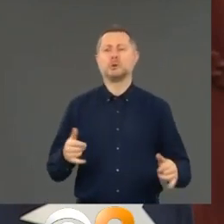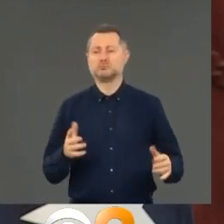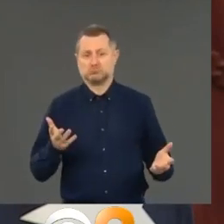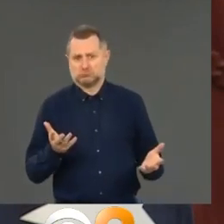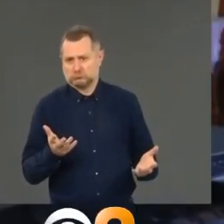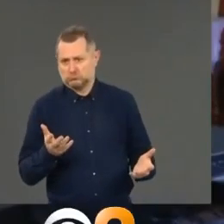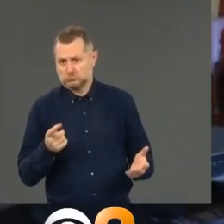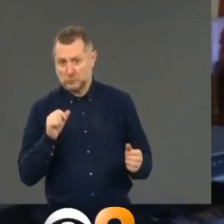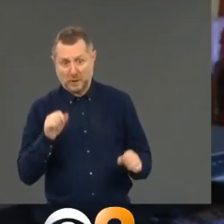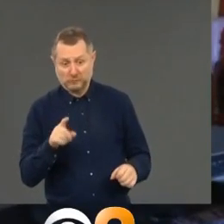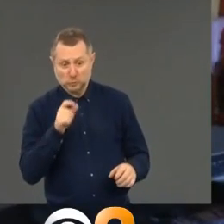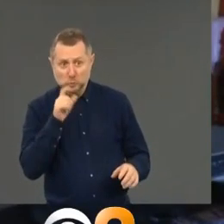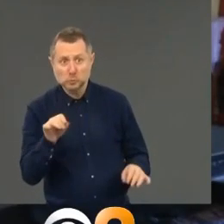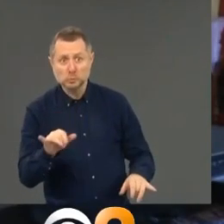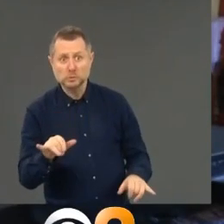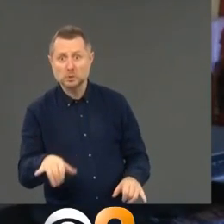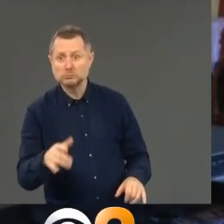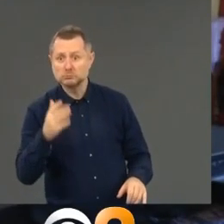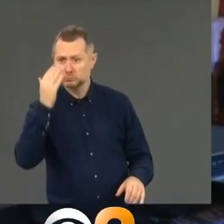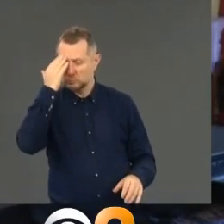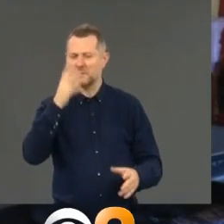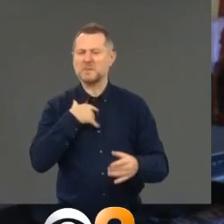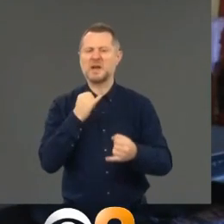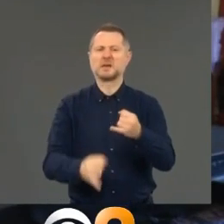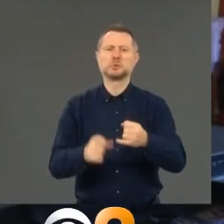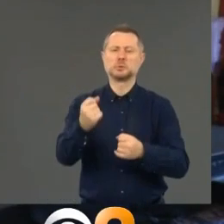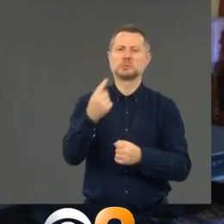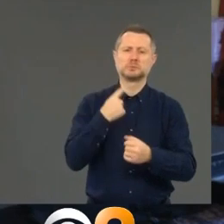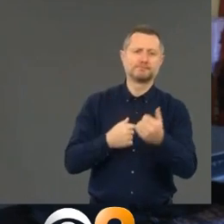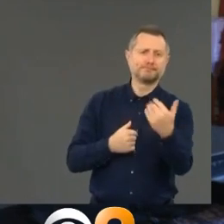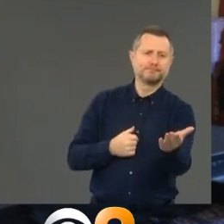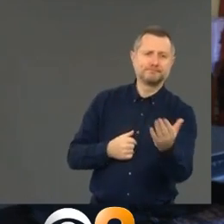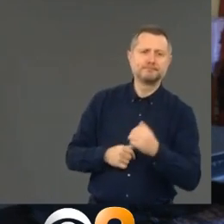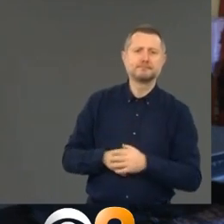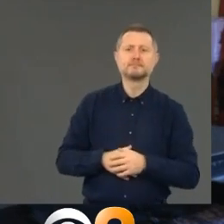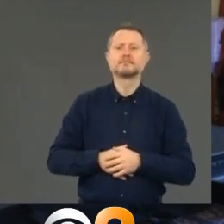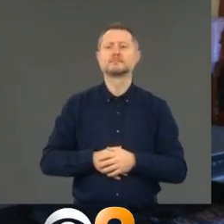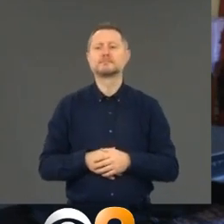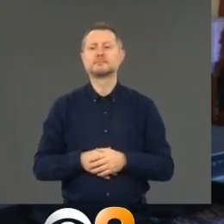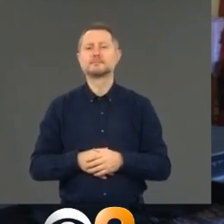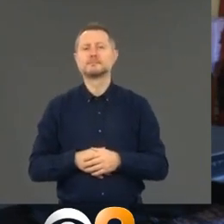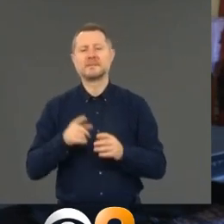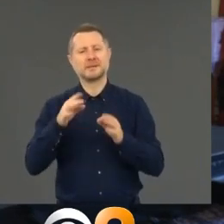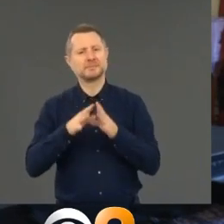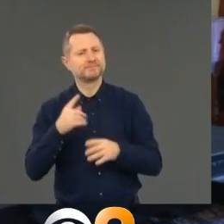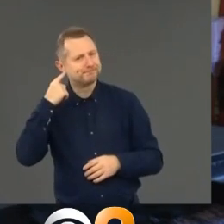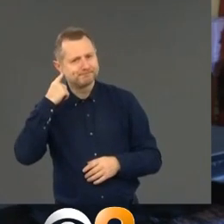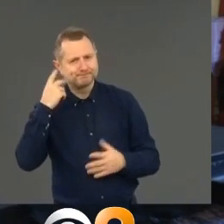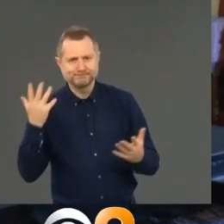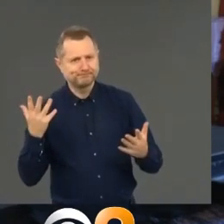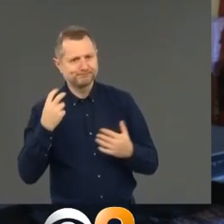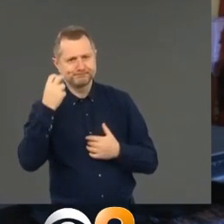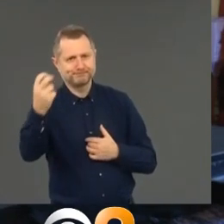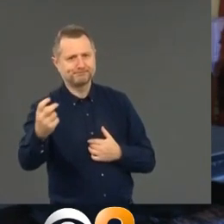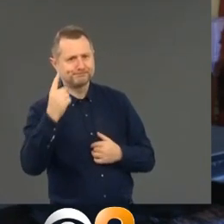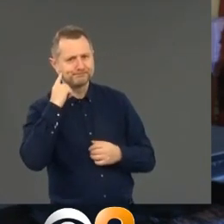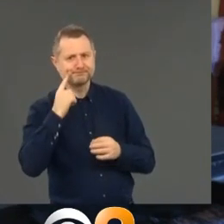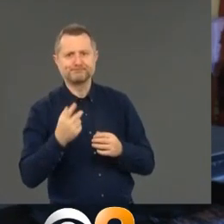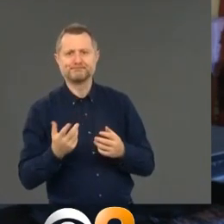the rising rates... Last one, Mr. Jesse, go ahead. Considering the rising rates in highly populous regions like Los Angeles